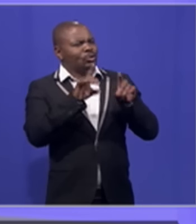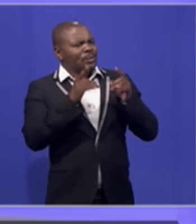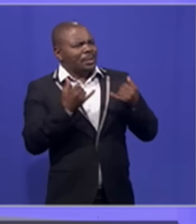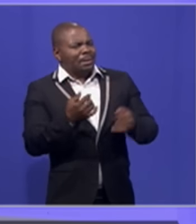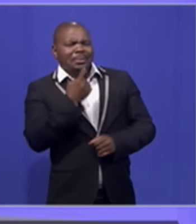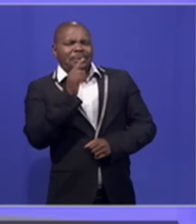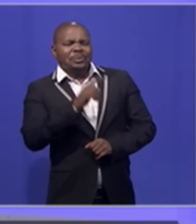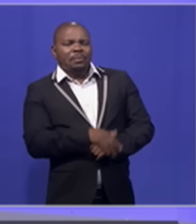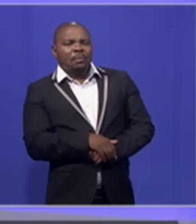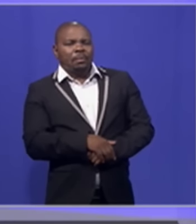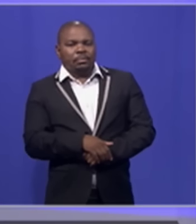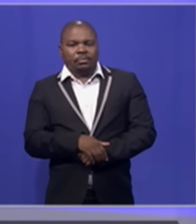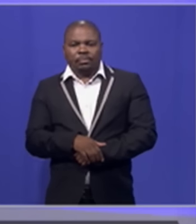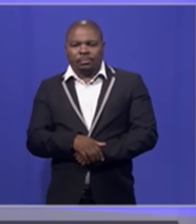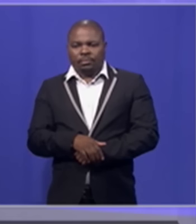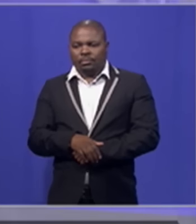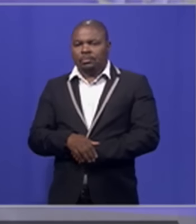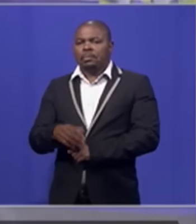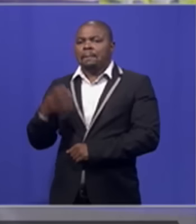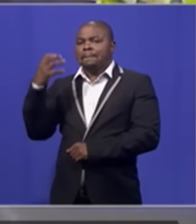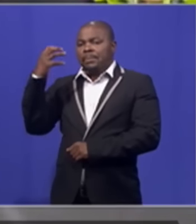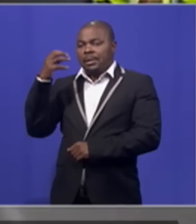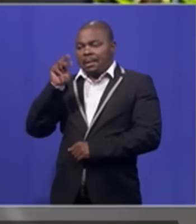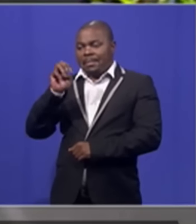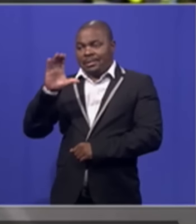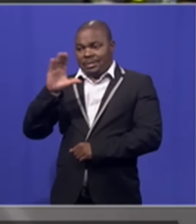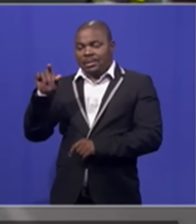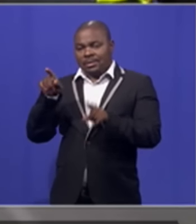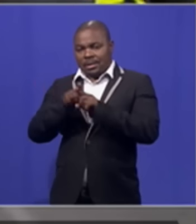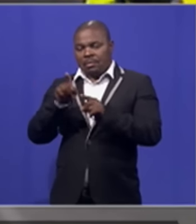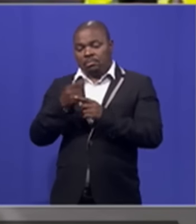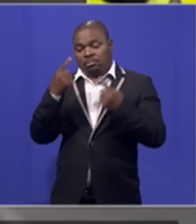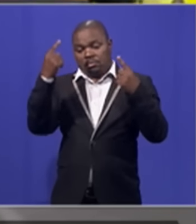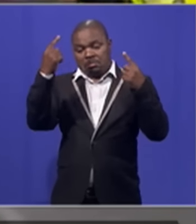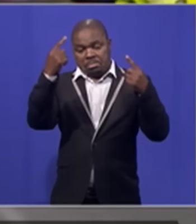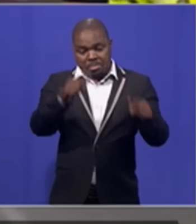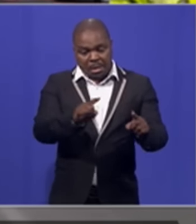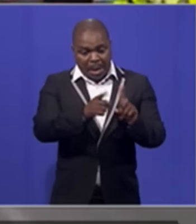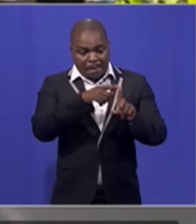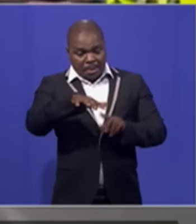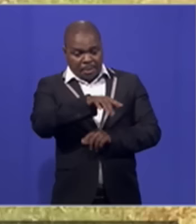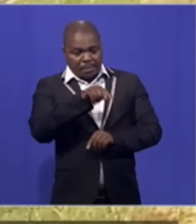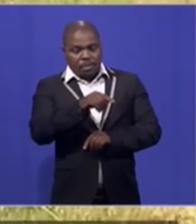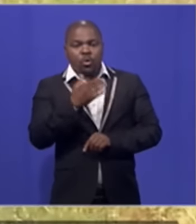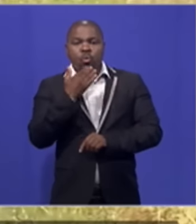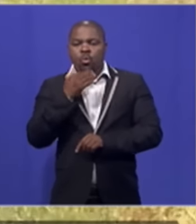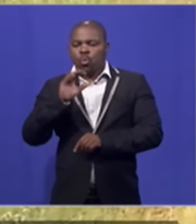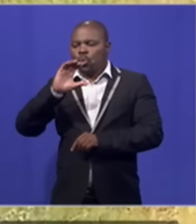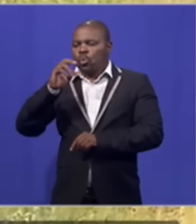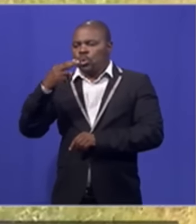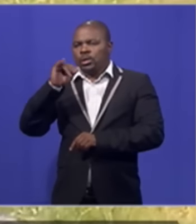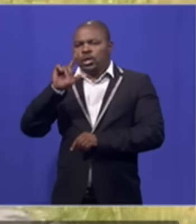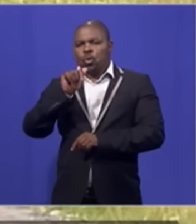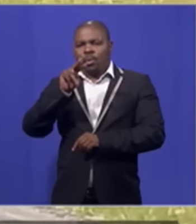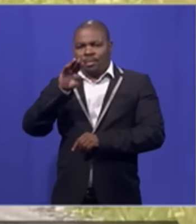ana ditaba re utlwile le tona ha ne hle le bua le sebakeng sona seno sa kotsi Matume Tshilwane a bua